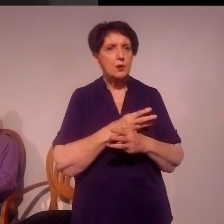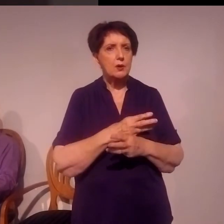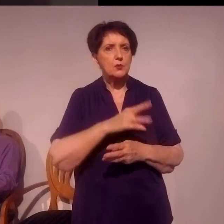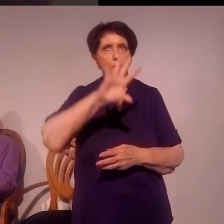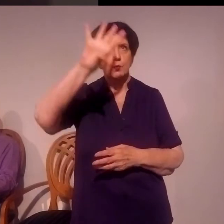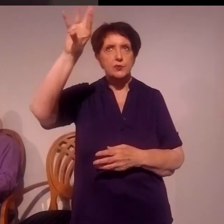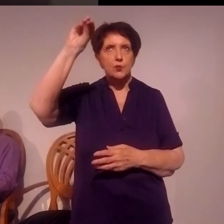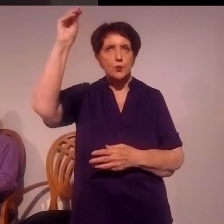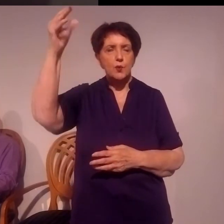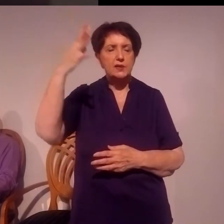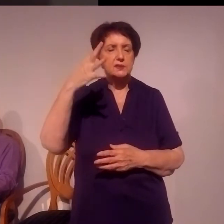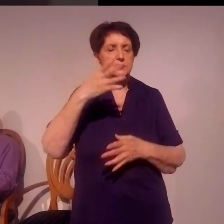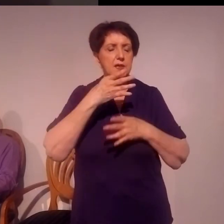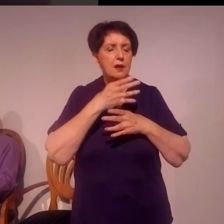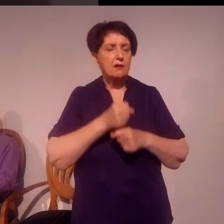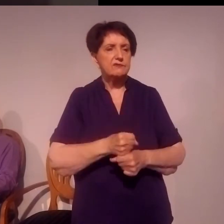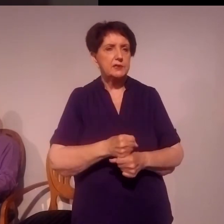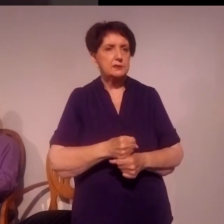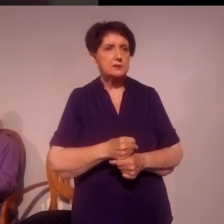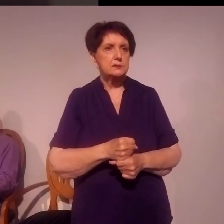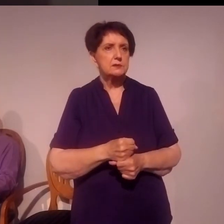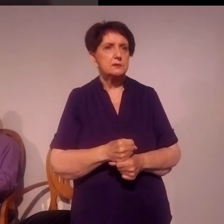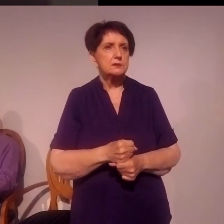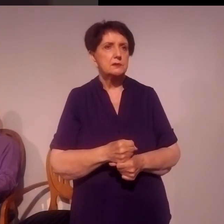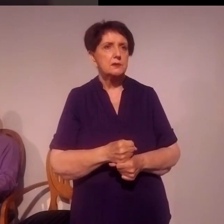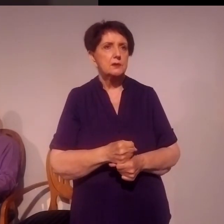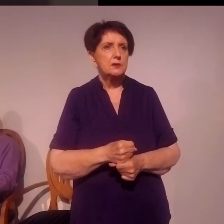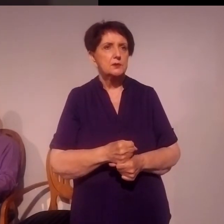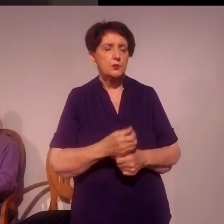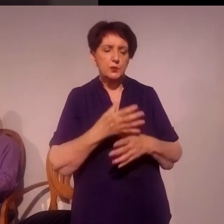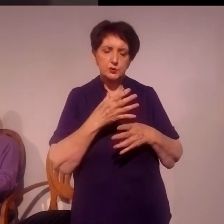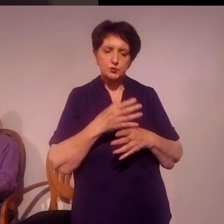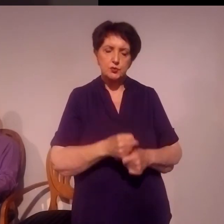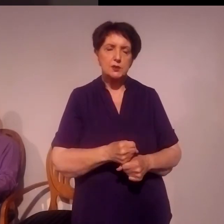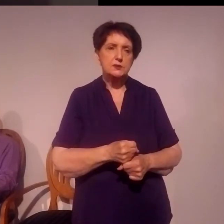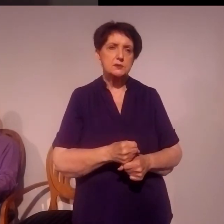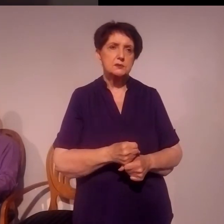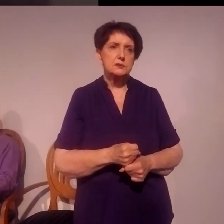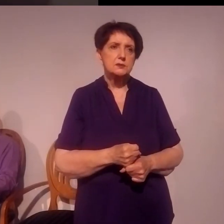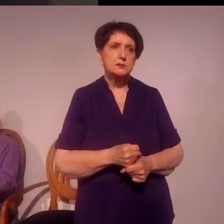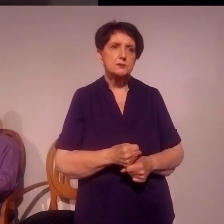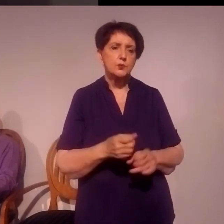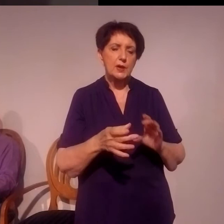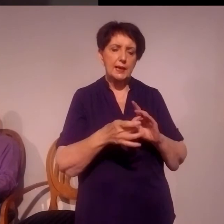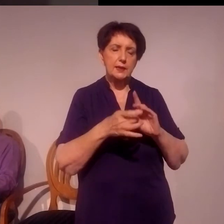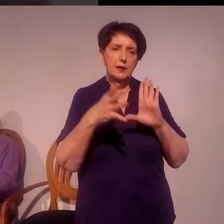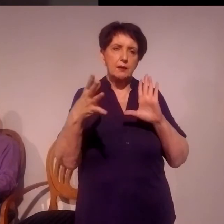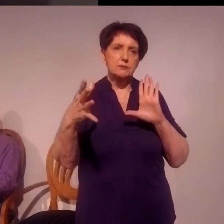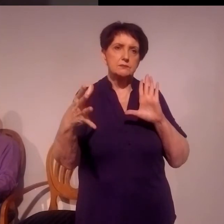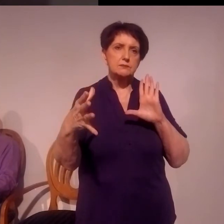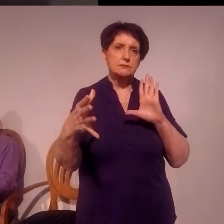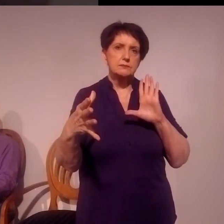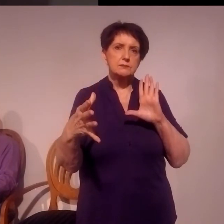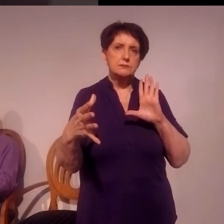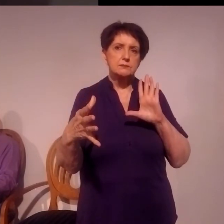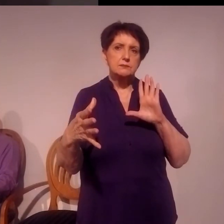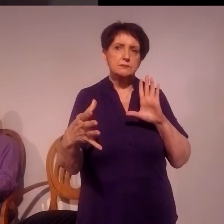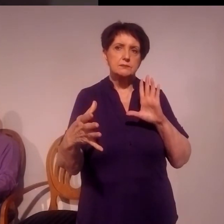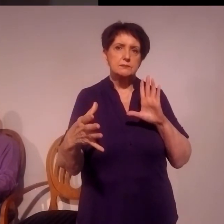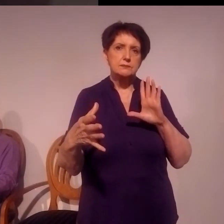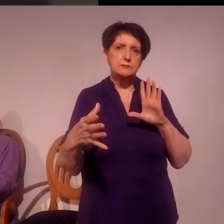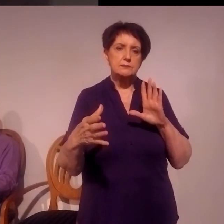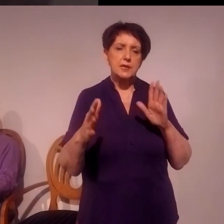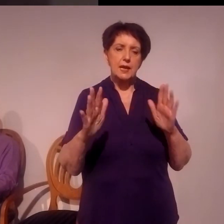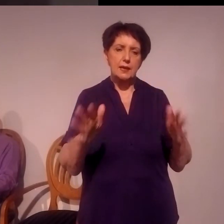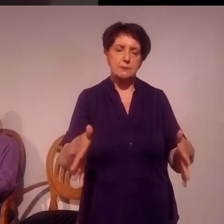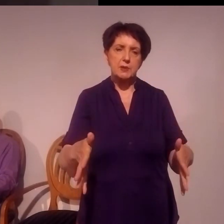grace and confidence, with trust. We let it go now. We let it